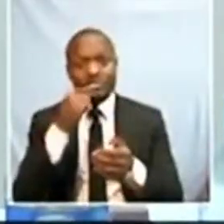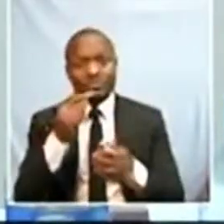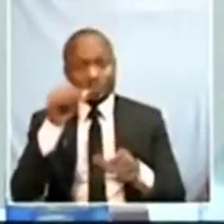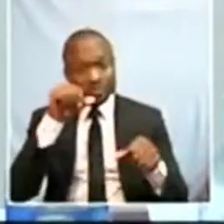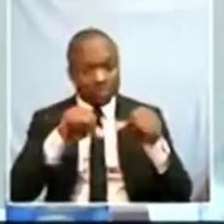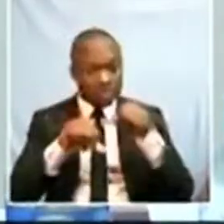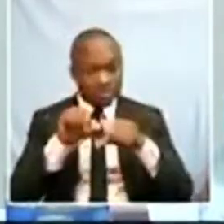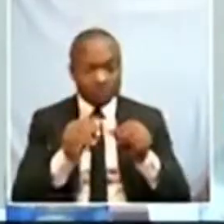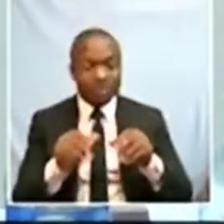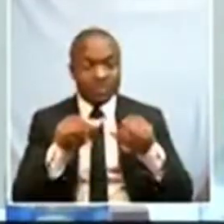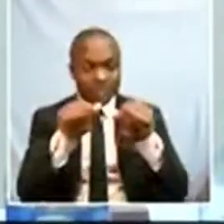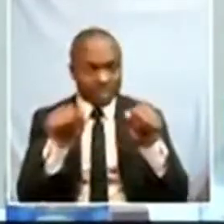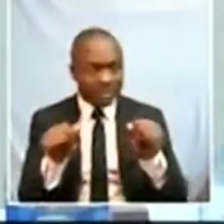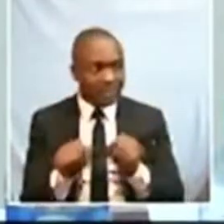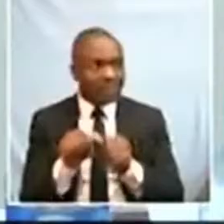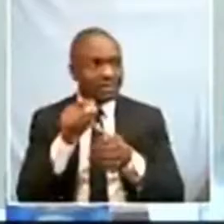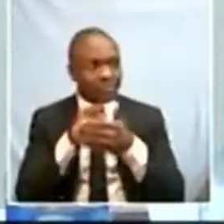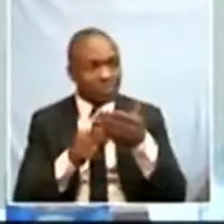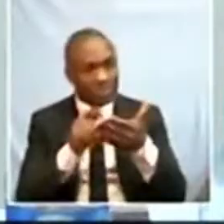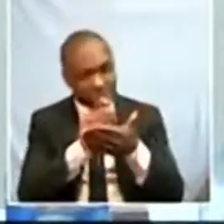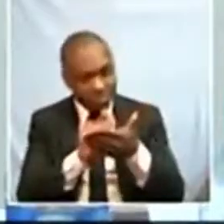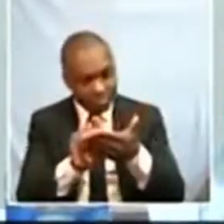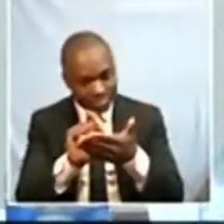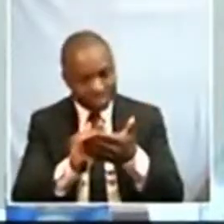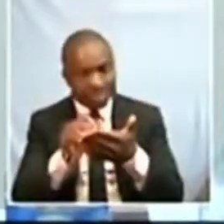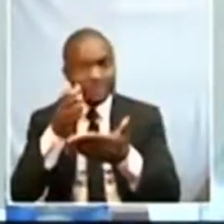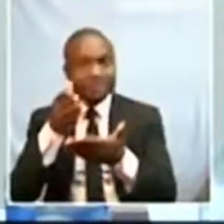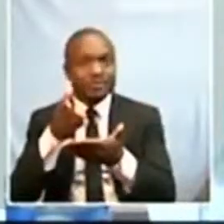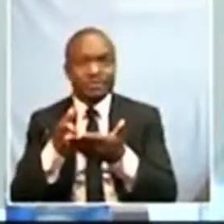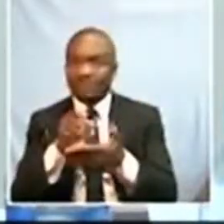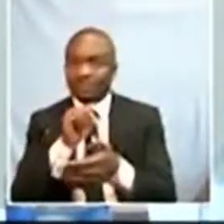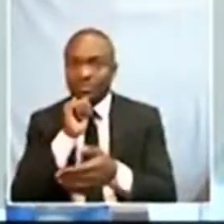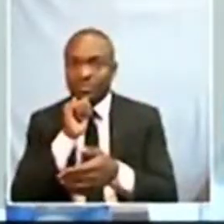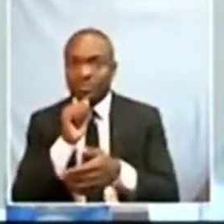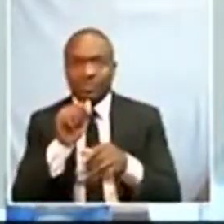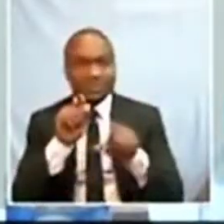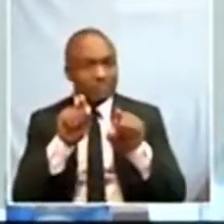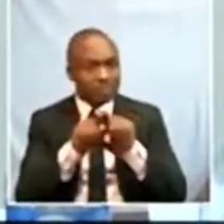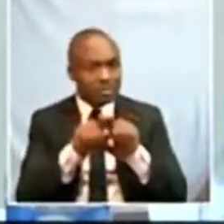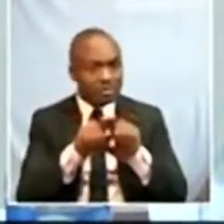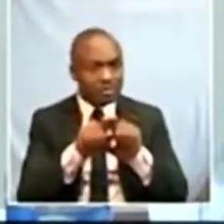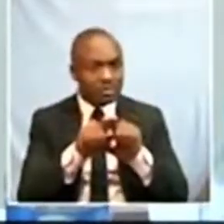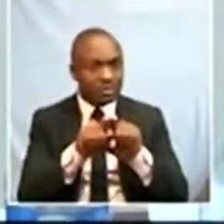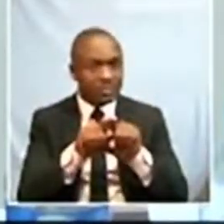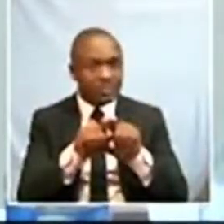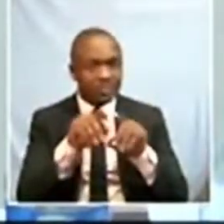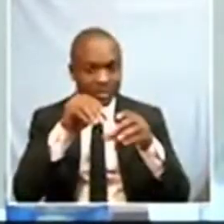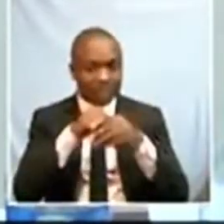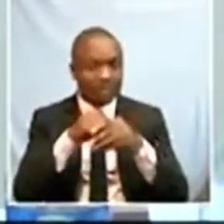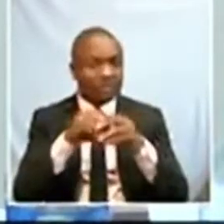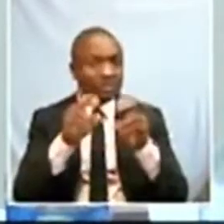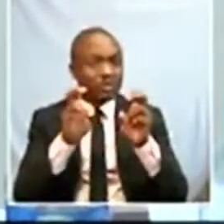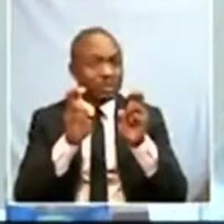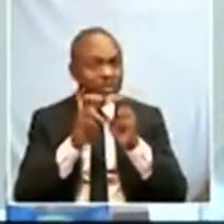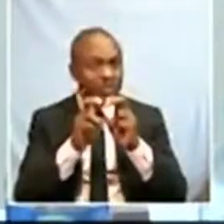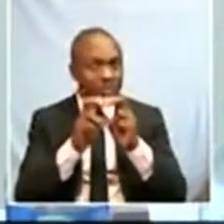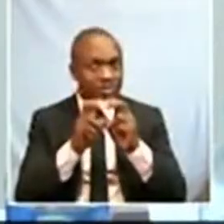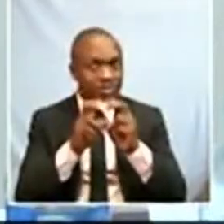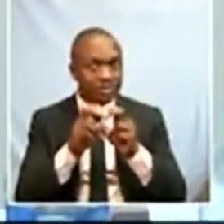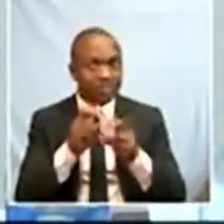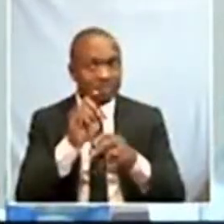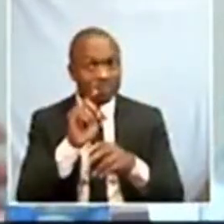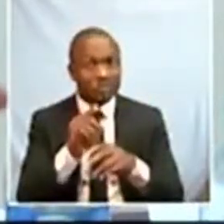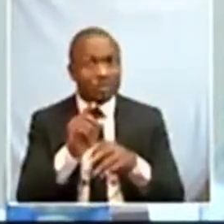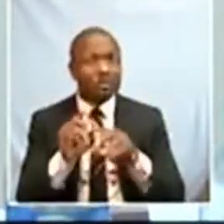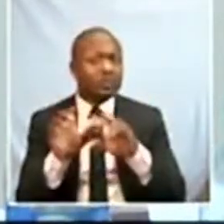Auditor General, what they've written here is not the same as in our contract. And you